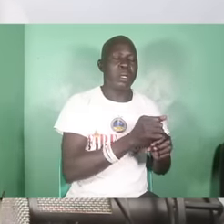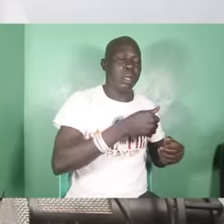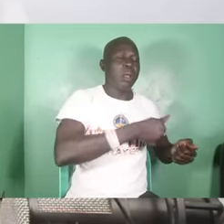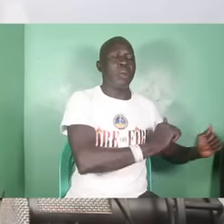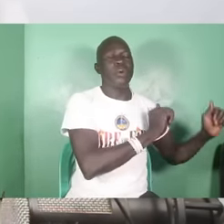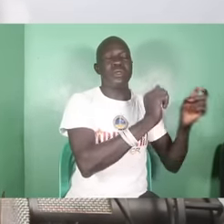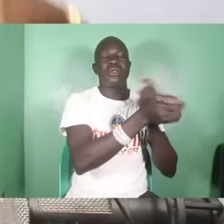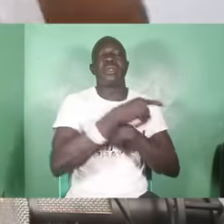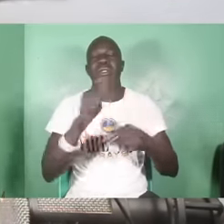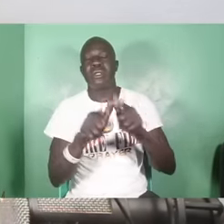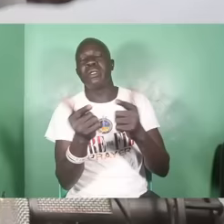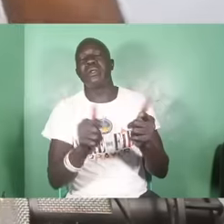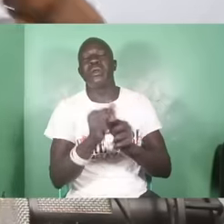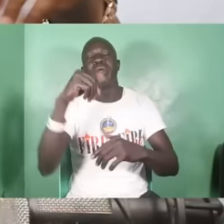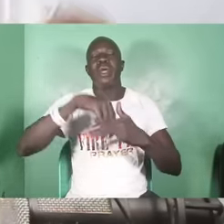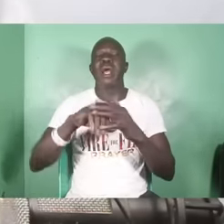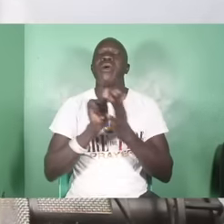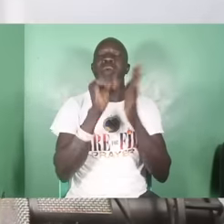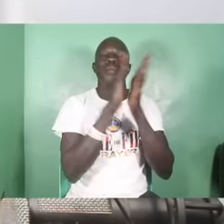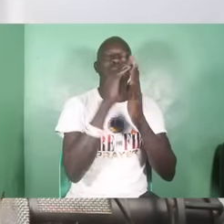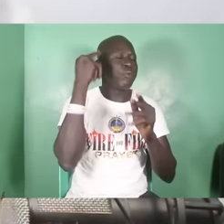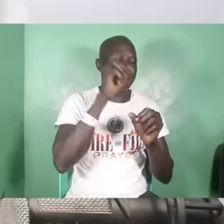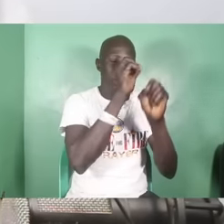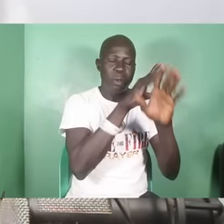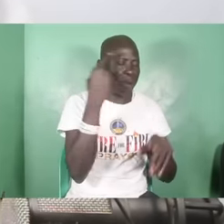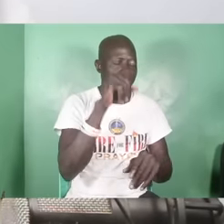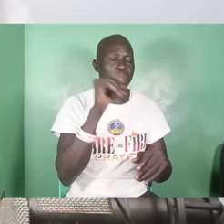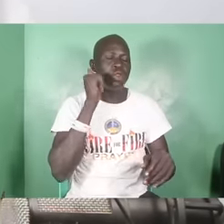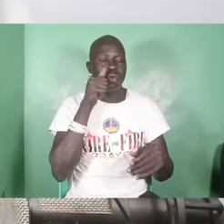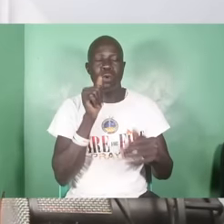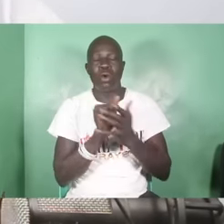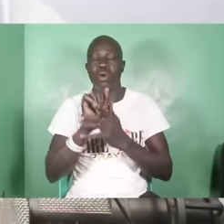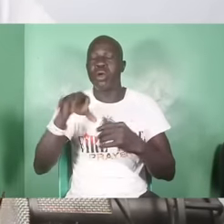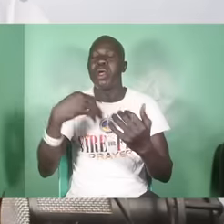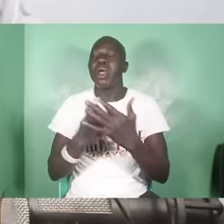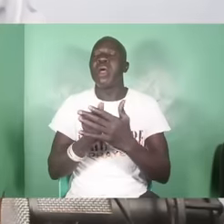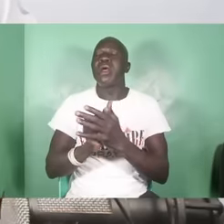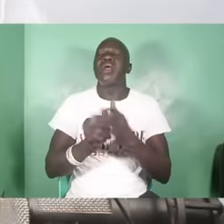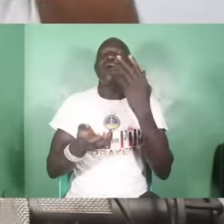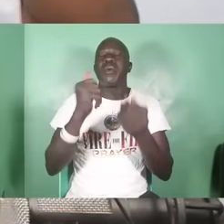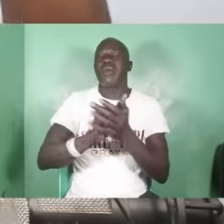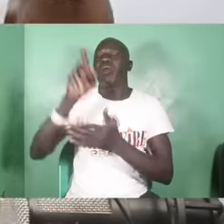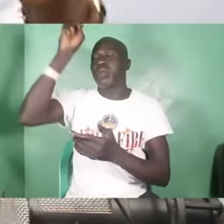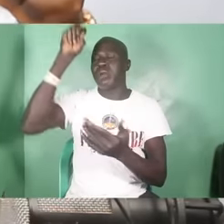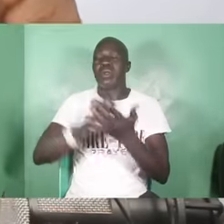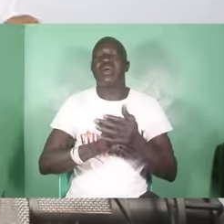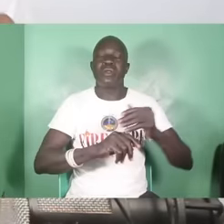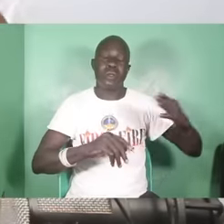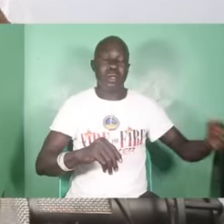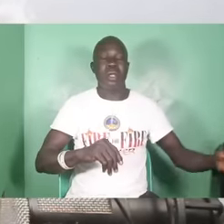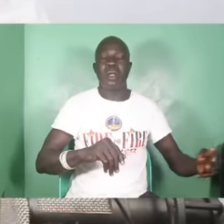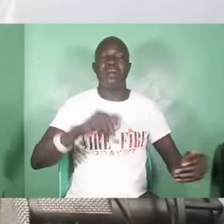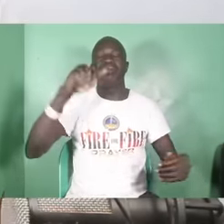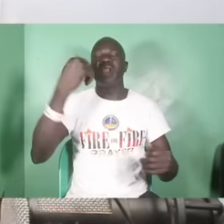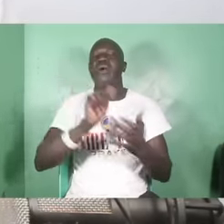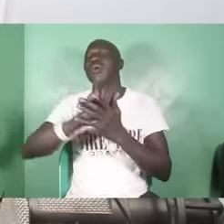apostle ojo yan ni agbara mo ma bi gba do e bo I will pray for blessing for you tomorrow on the 1000 sotu you can put 1000 on the one